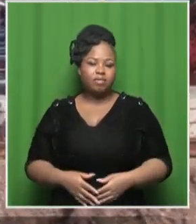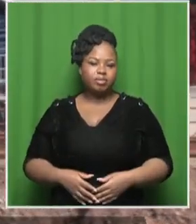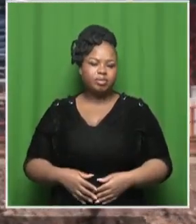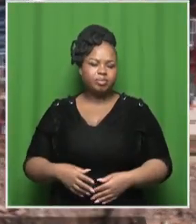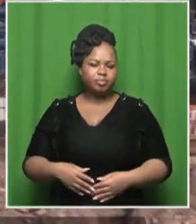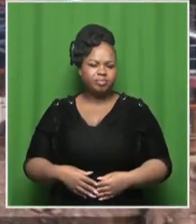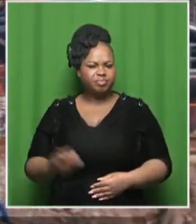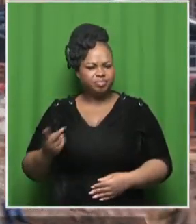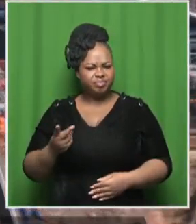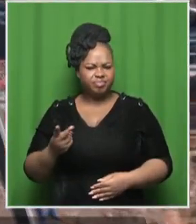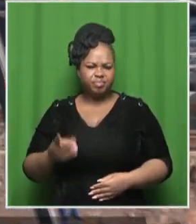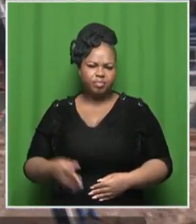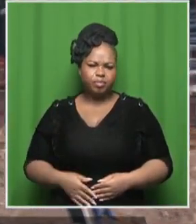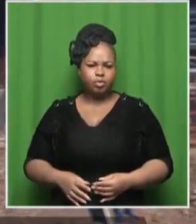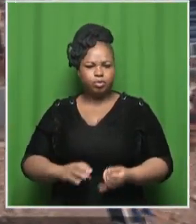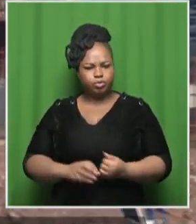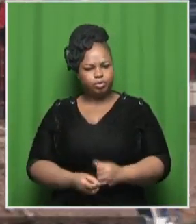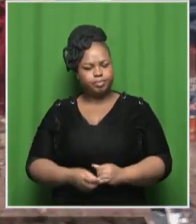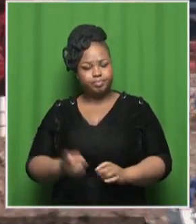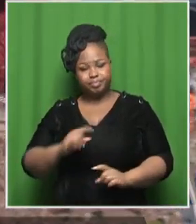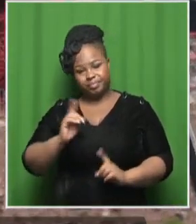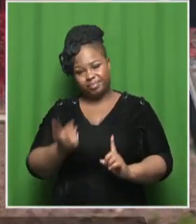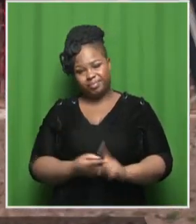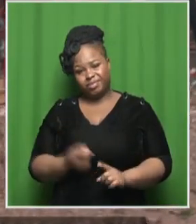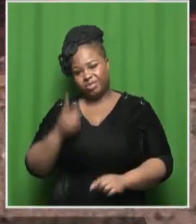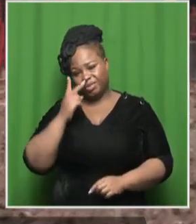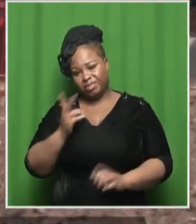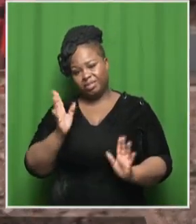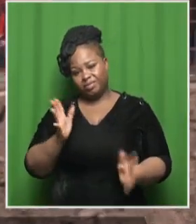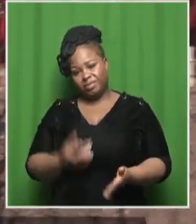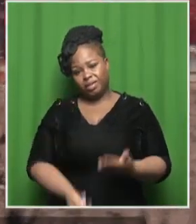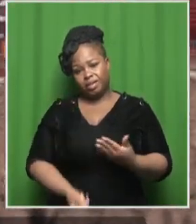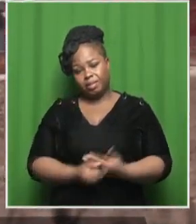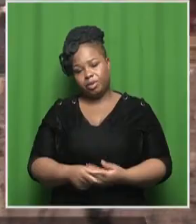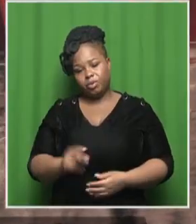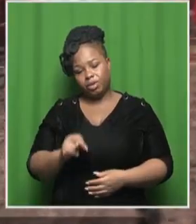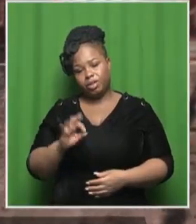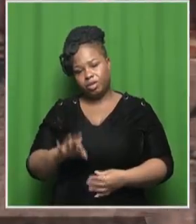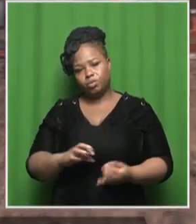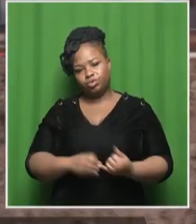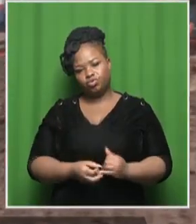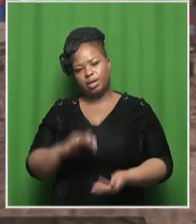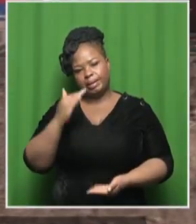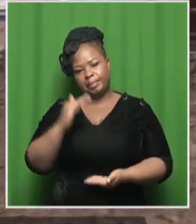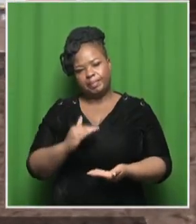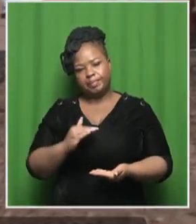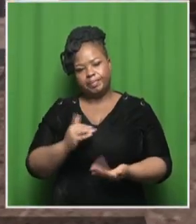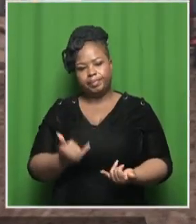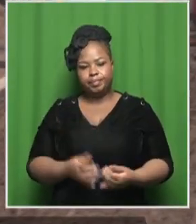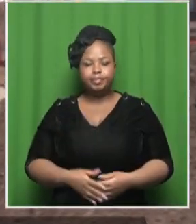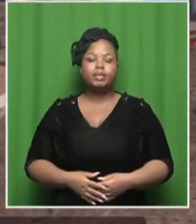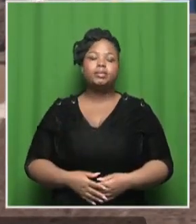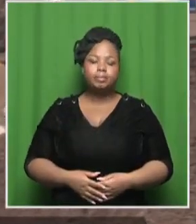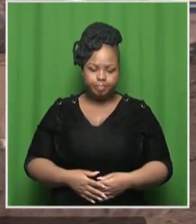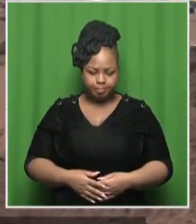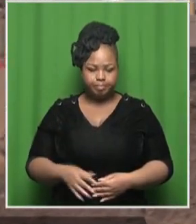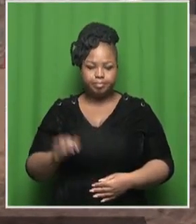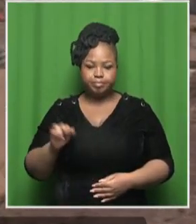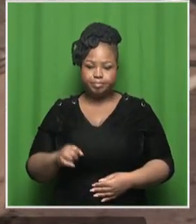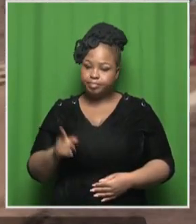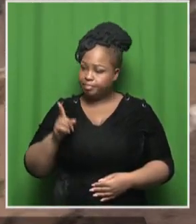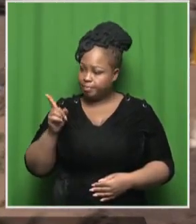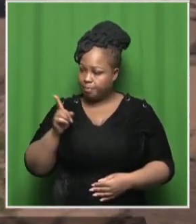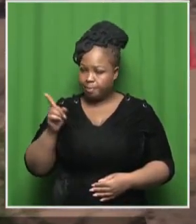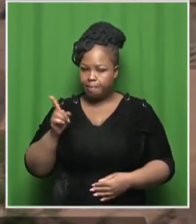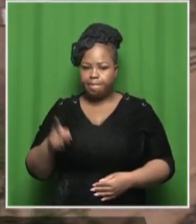also just to mitigate some of the accidents that we've been seeing on the N3 for many years now. But yes, this